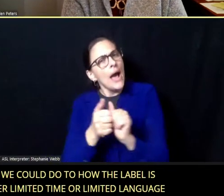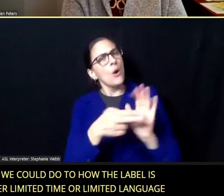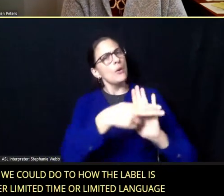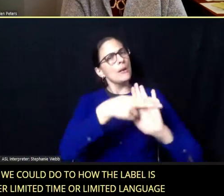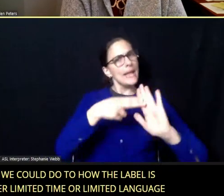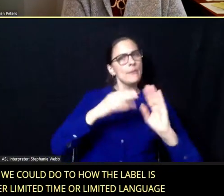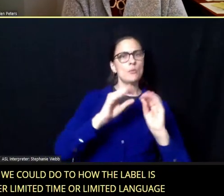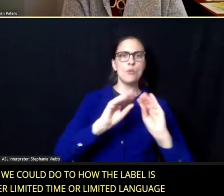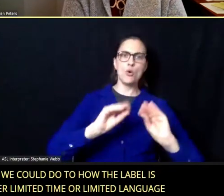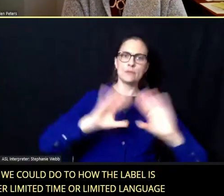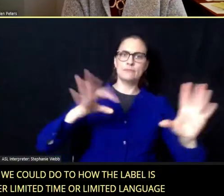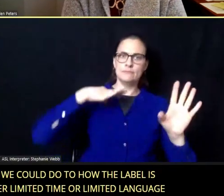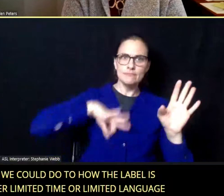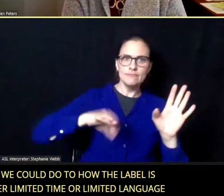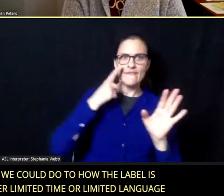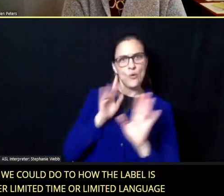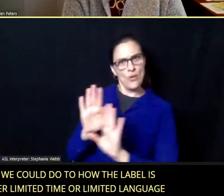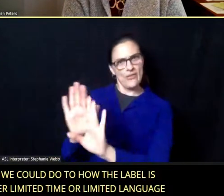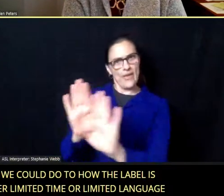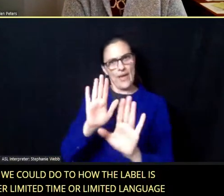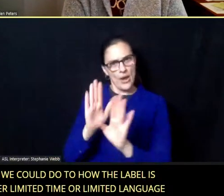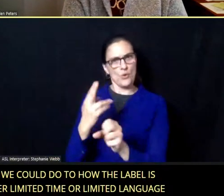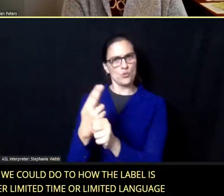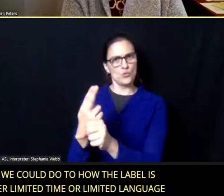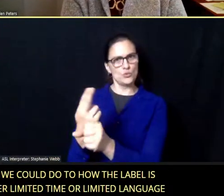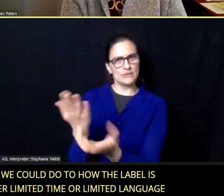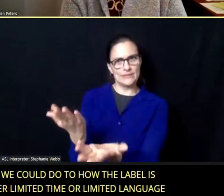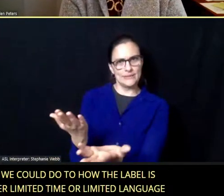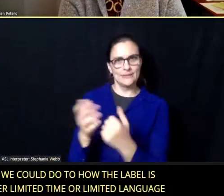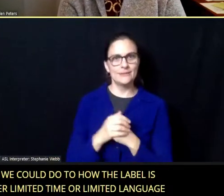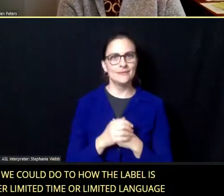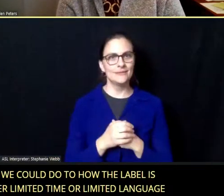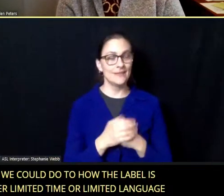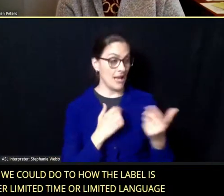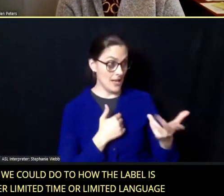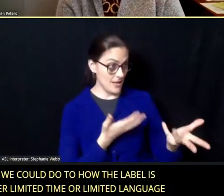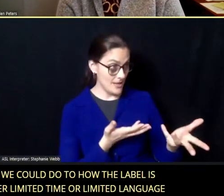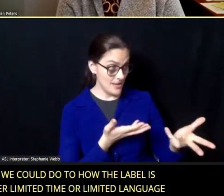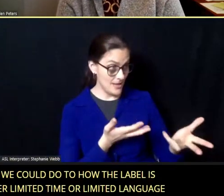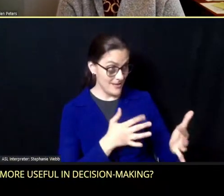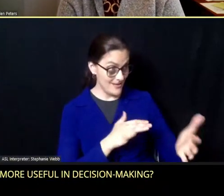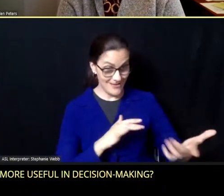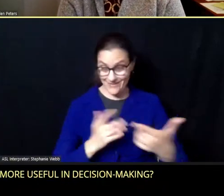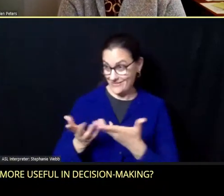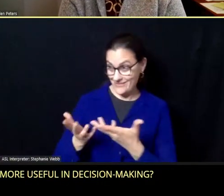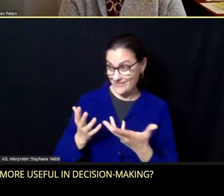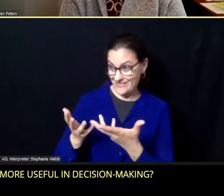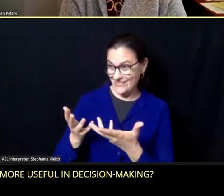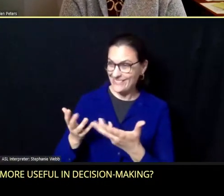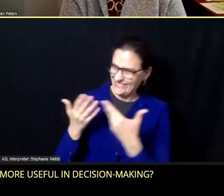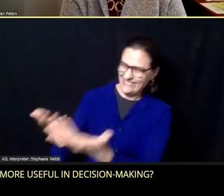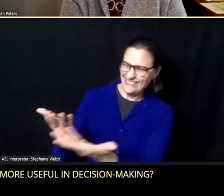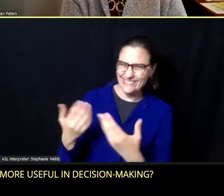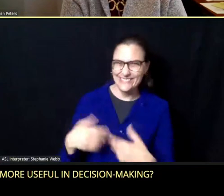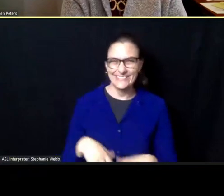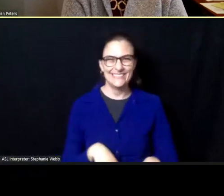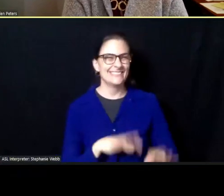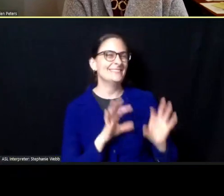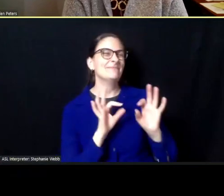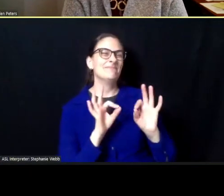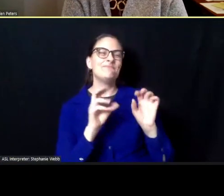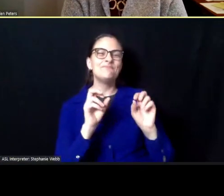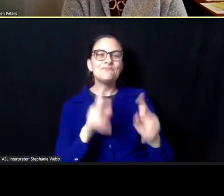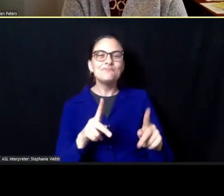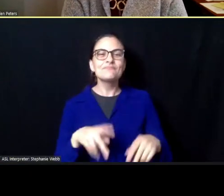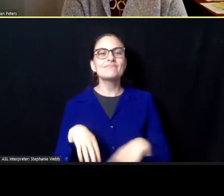I mean, do you want to go ahead? No, go ahead. Love you. A lot of what we've been talking about would help people with